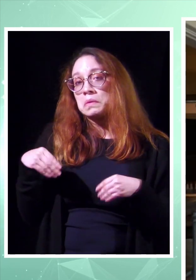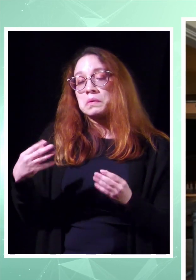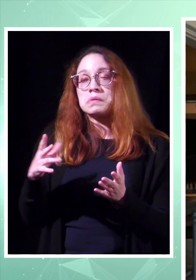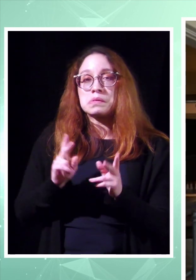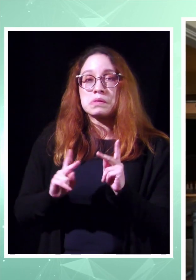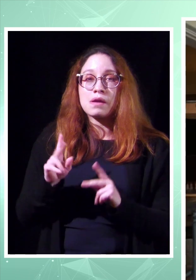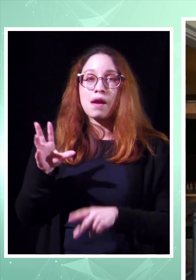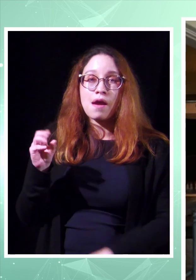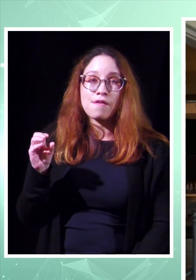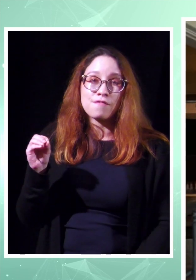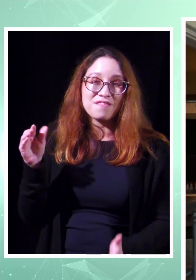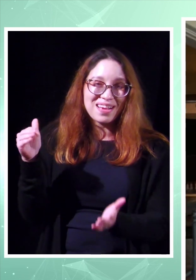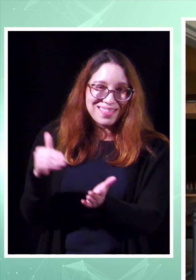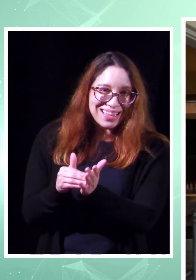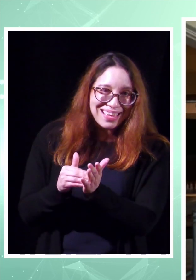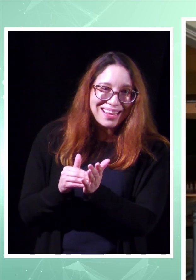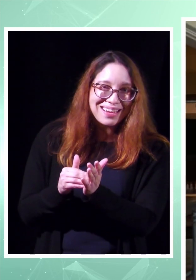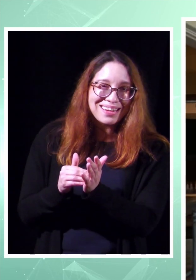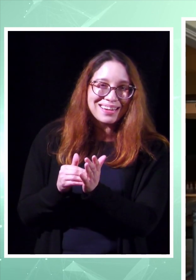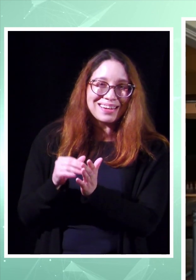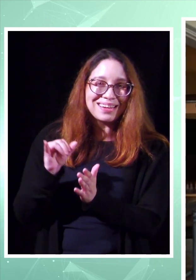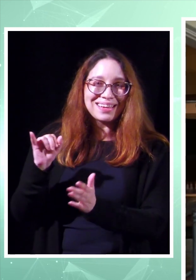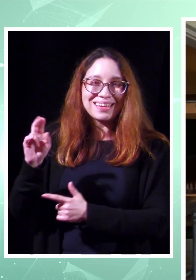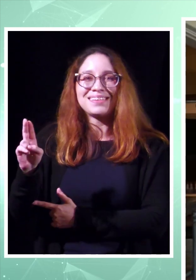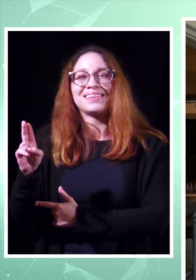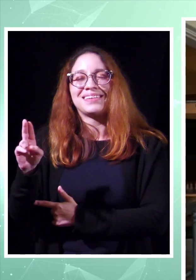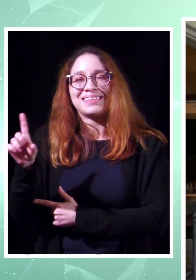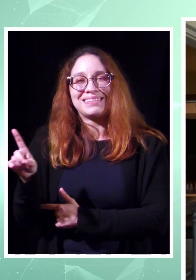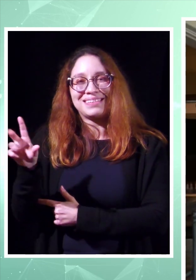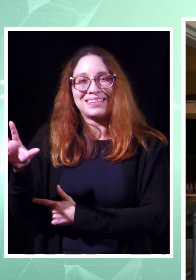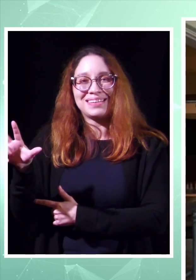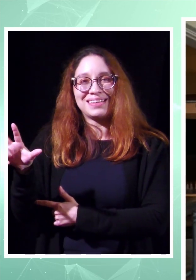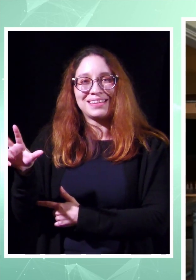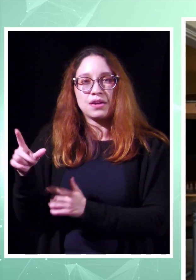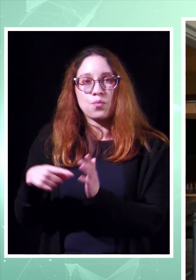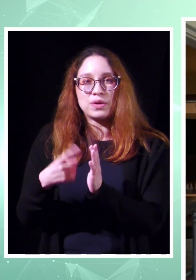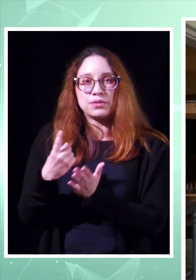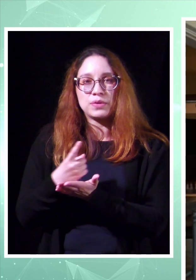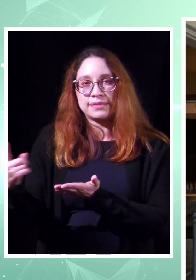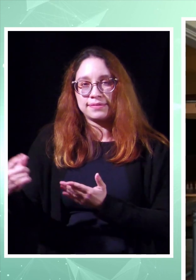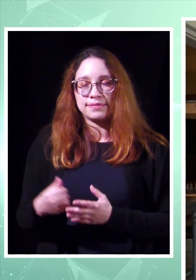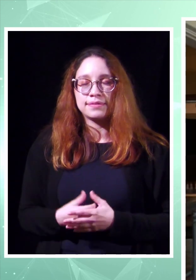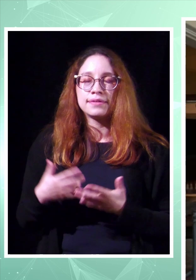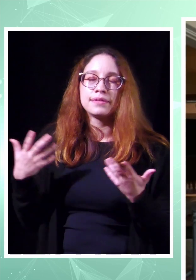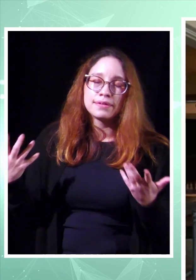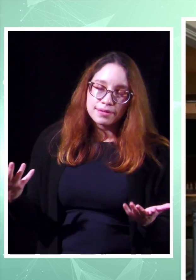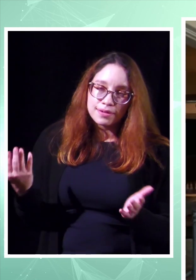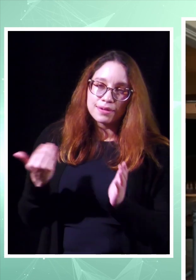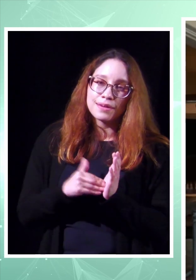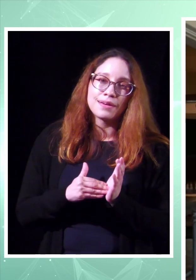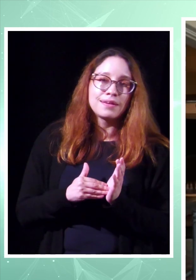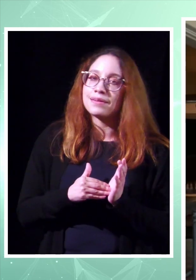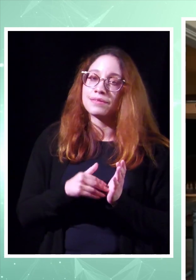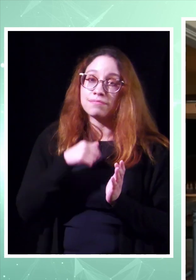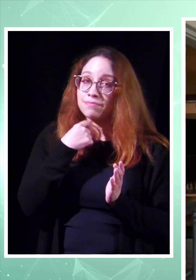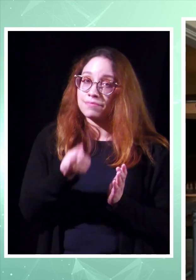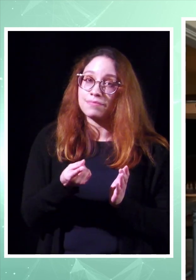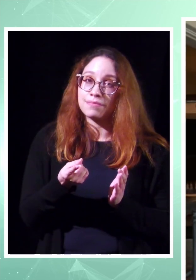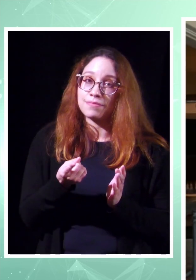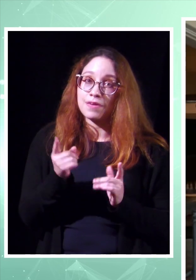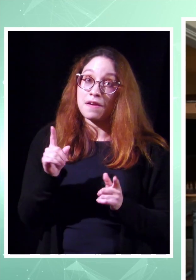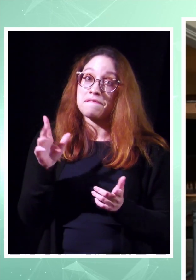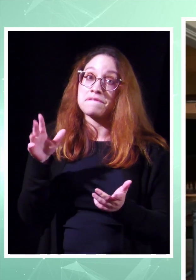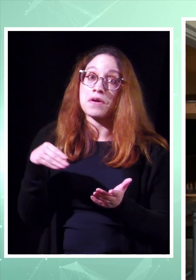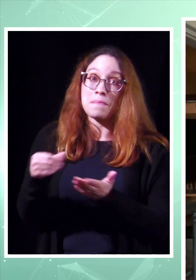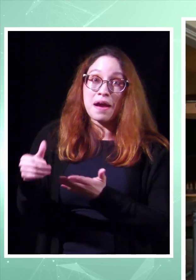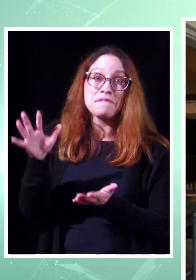people 50,000 international units of D3 taken once a week. Now, again, I'm not saying go out and buy